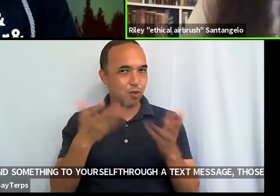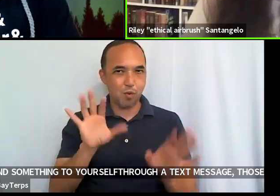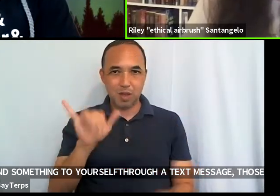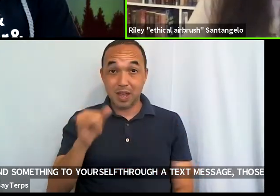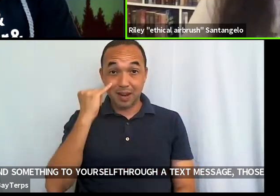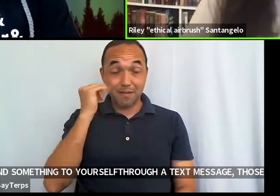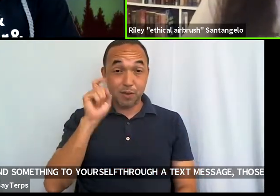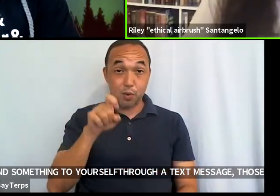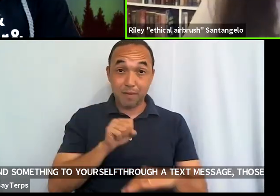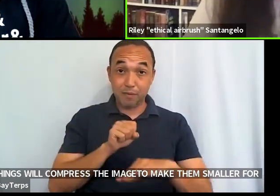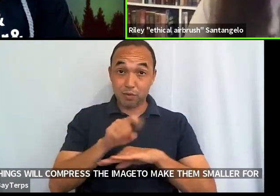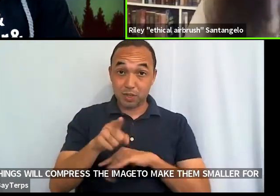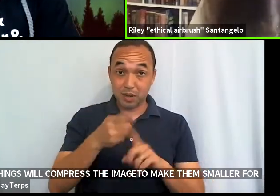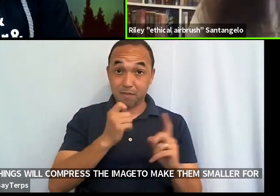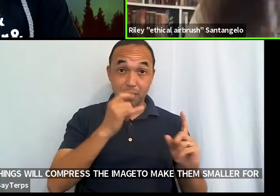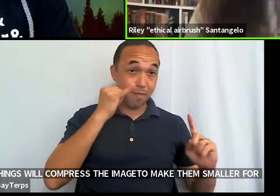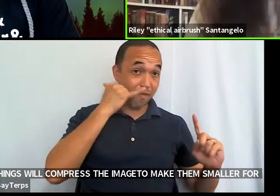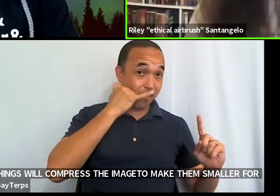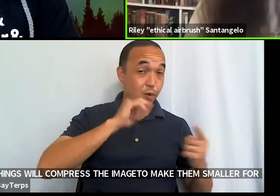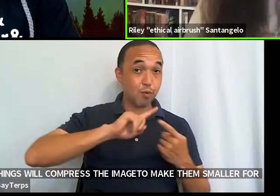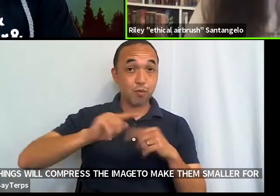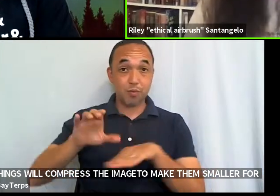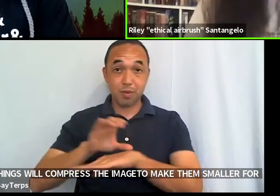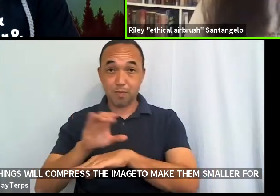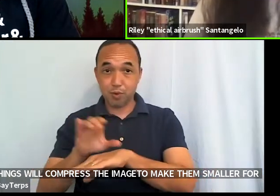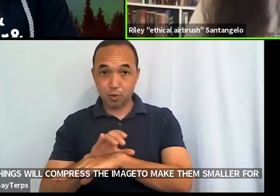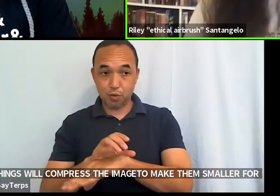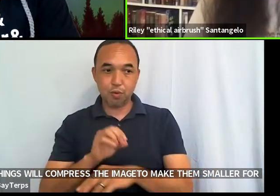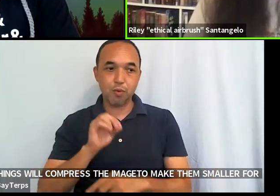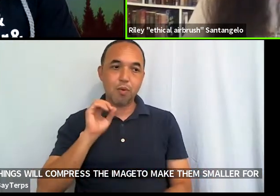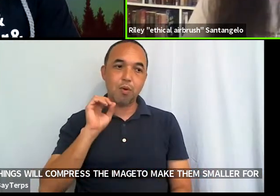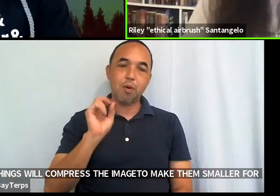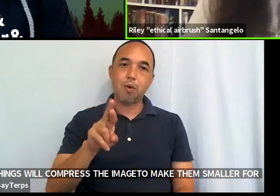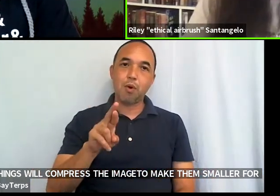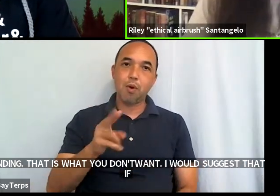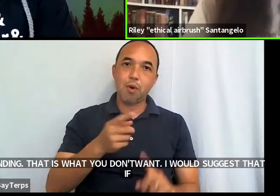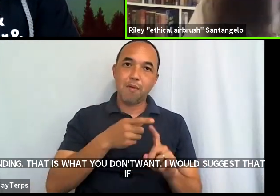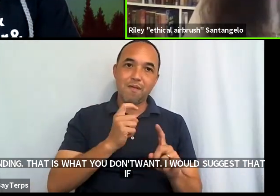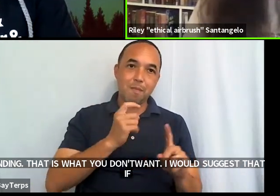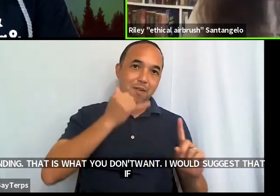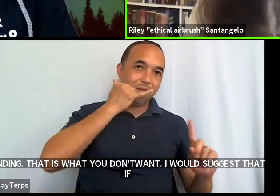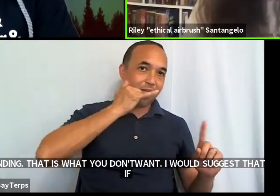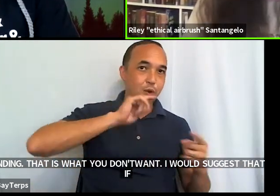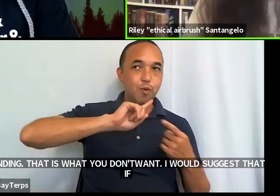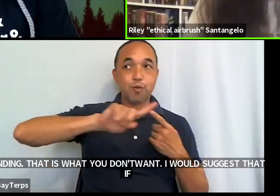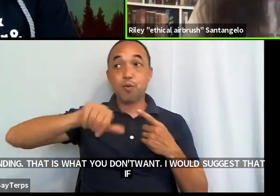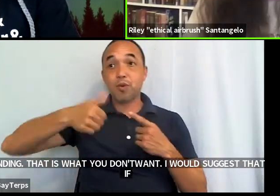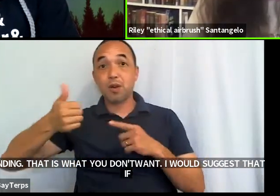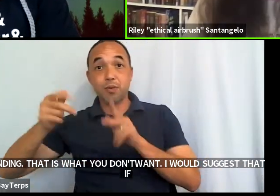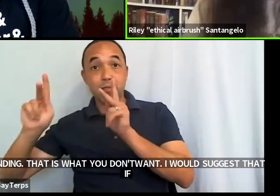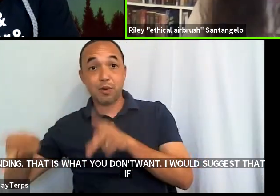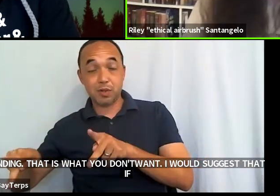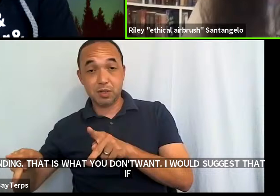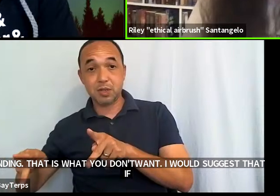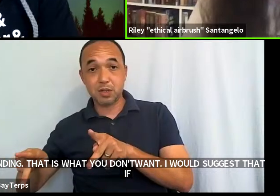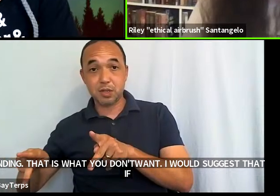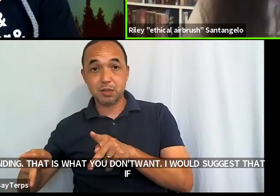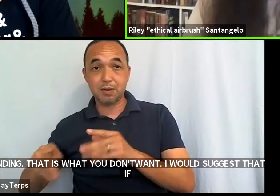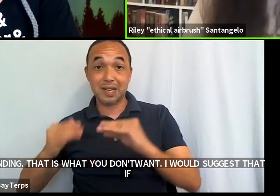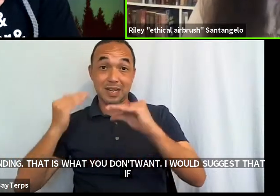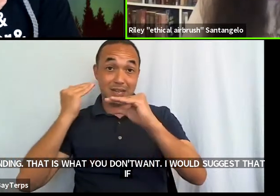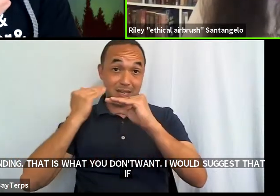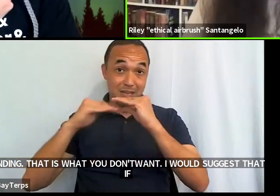have to send something from your phone to your computer or sending from your phone to somebody else, email